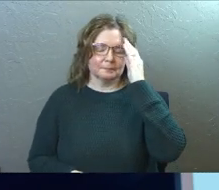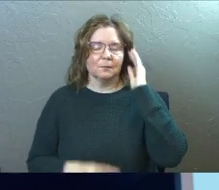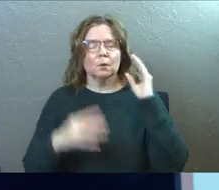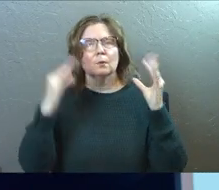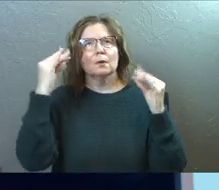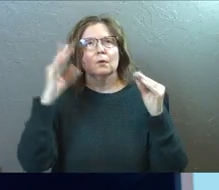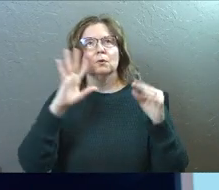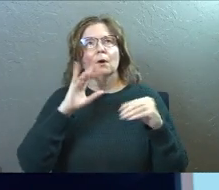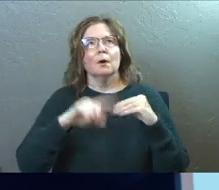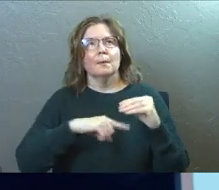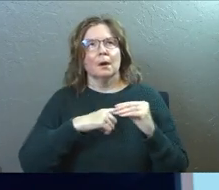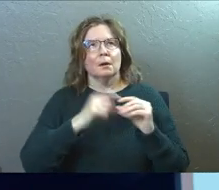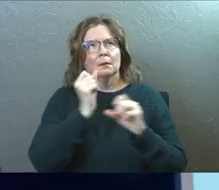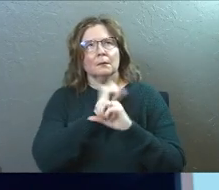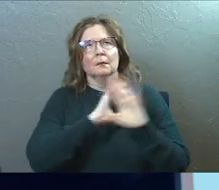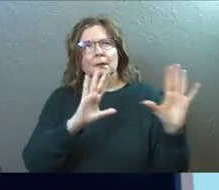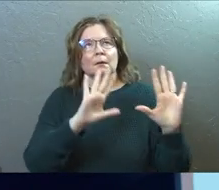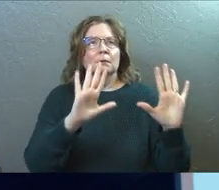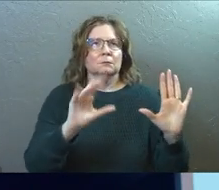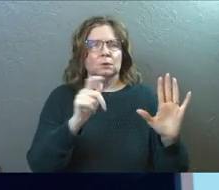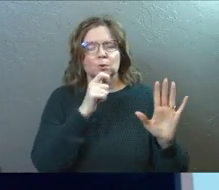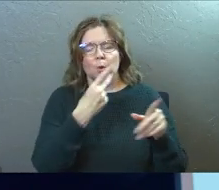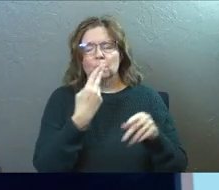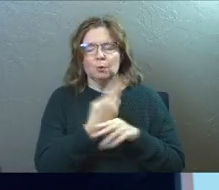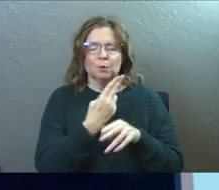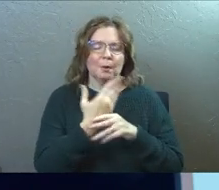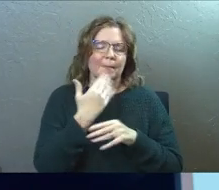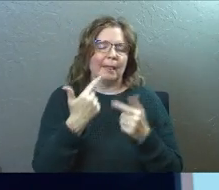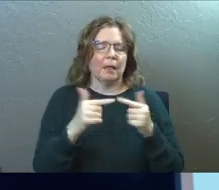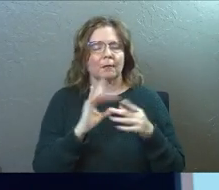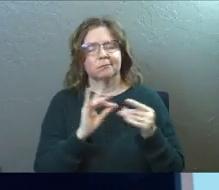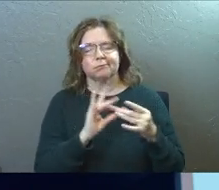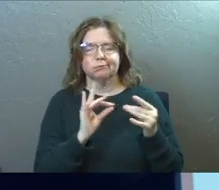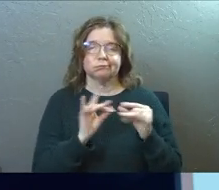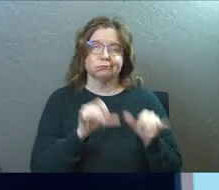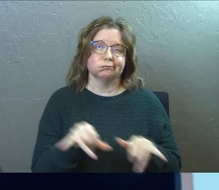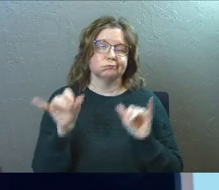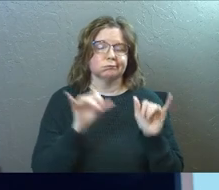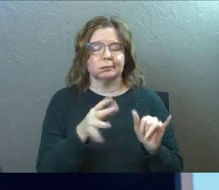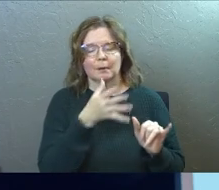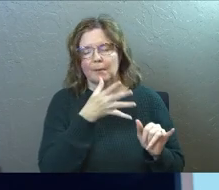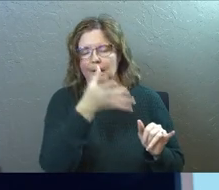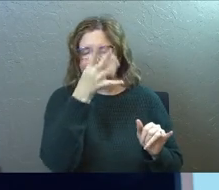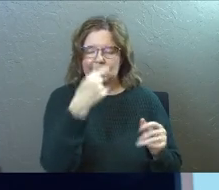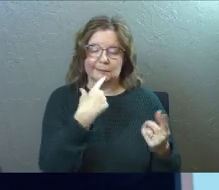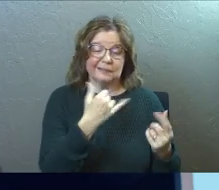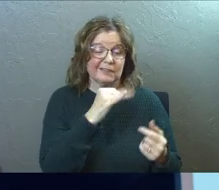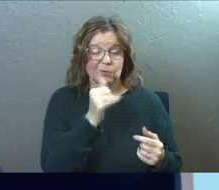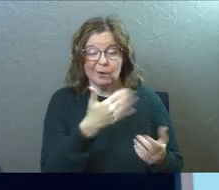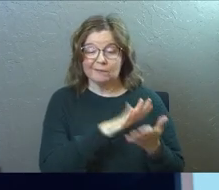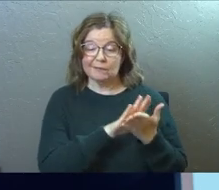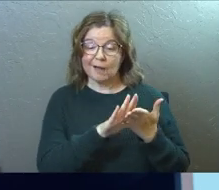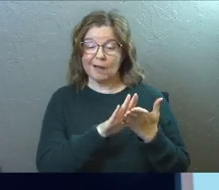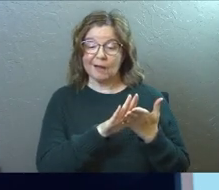may be thinking, we're talking about this. Like, okay, yeah, don't use bad language. Heard this my whole life. You know, mom and dad said it. If you don't have anything nice to